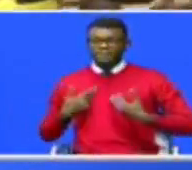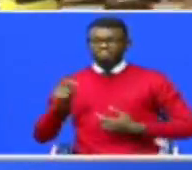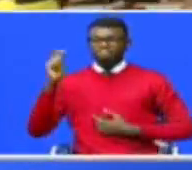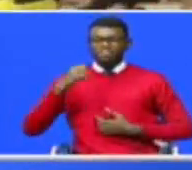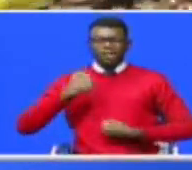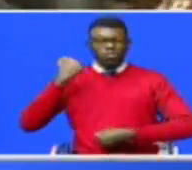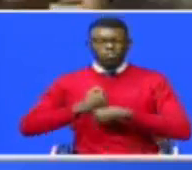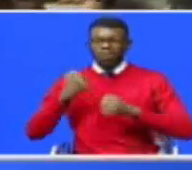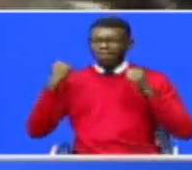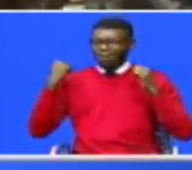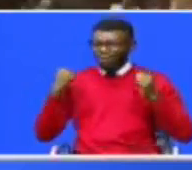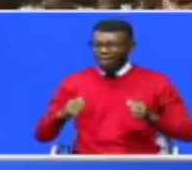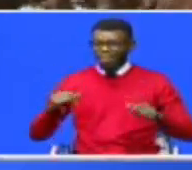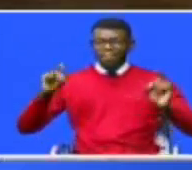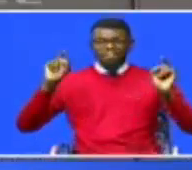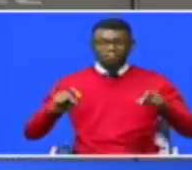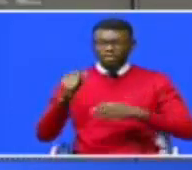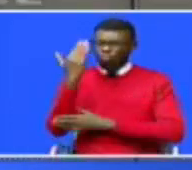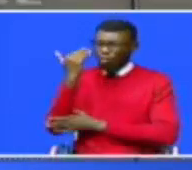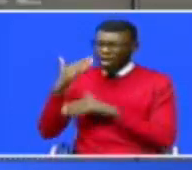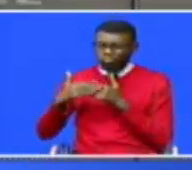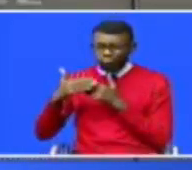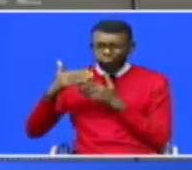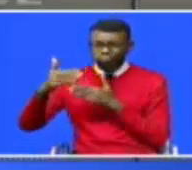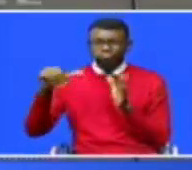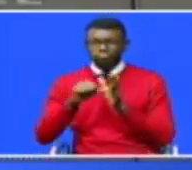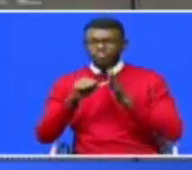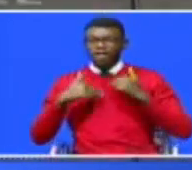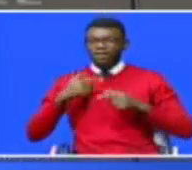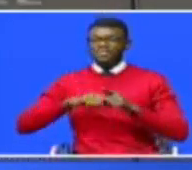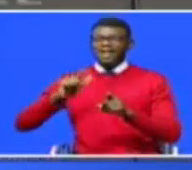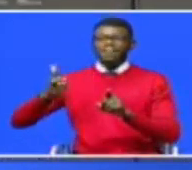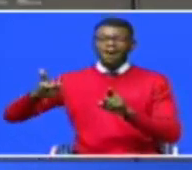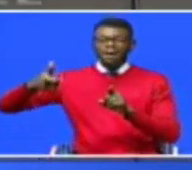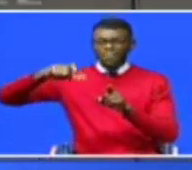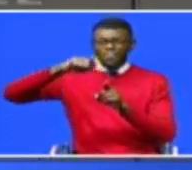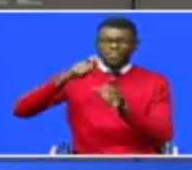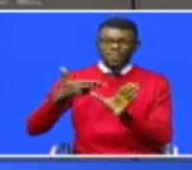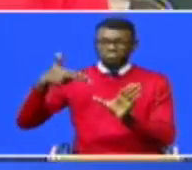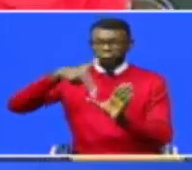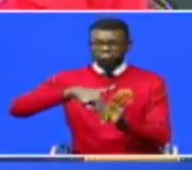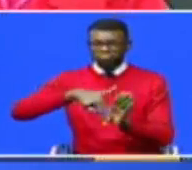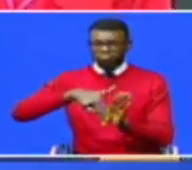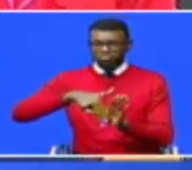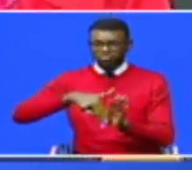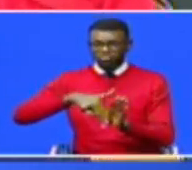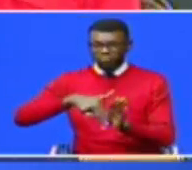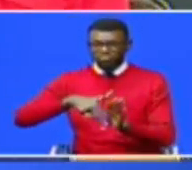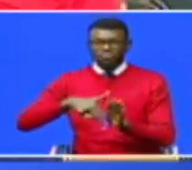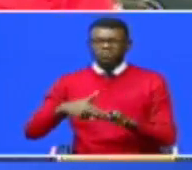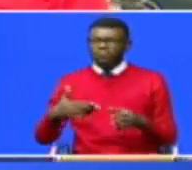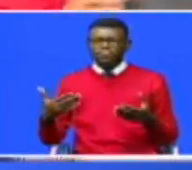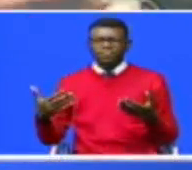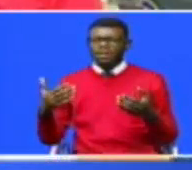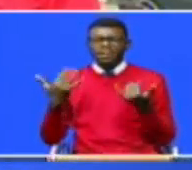their belts as the situation may just worsen following an upward review of petroleum products prices. The recent